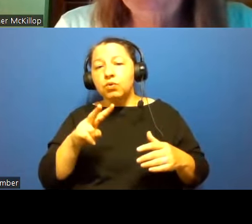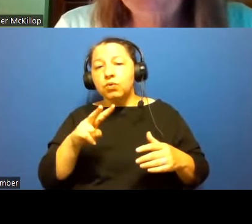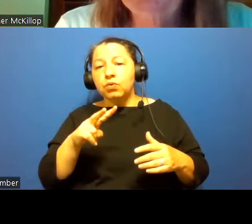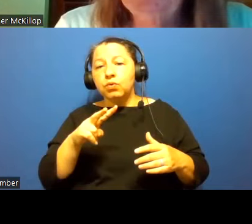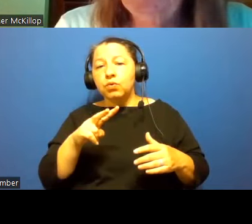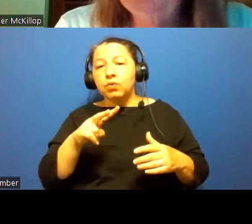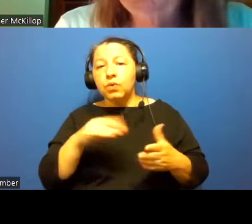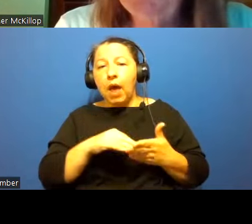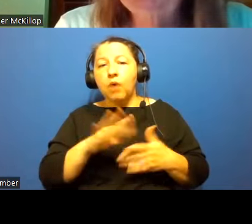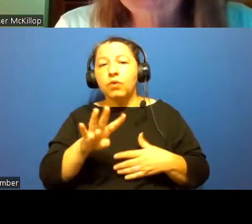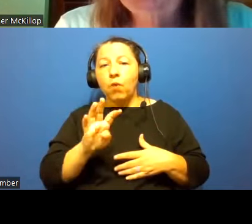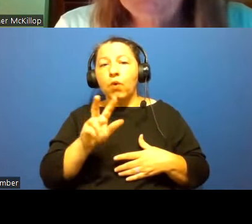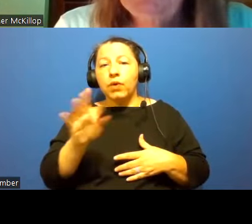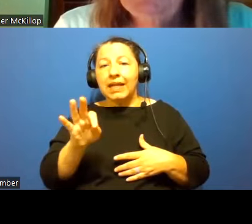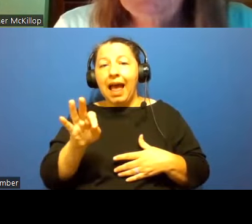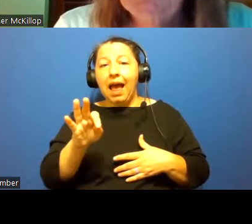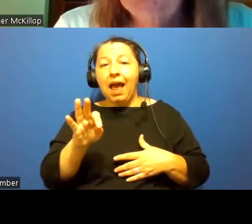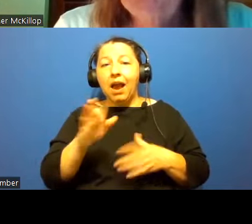2,439 vertical hardwood posts,